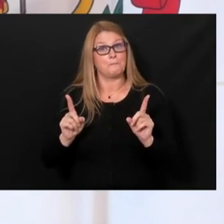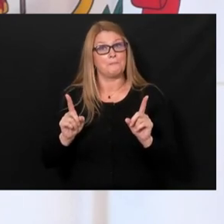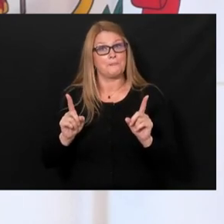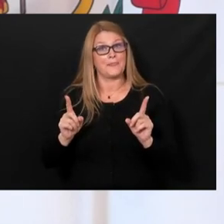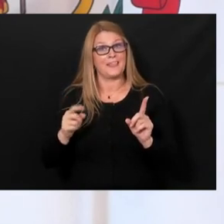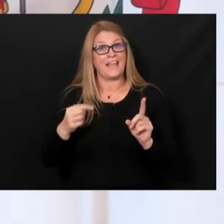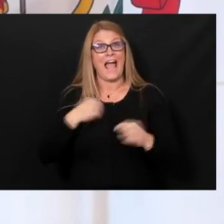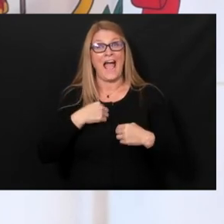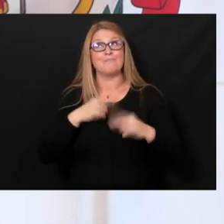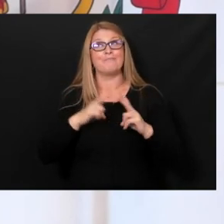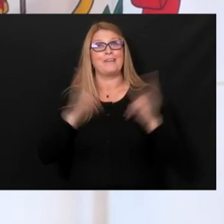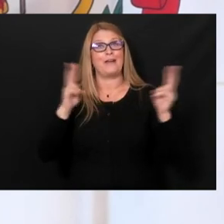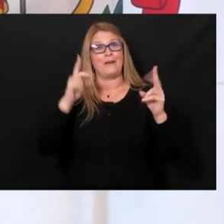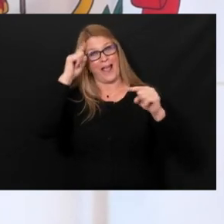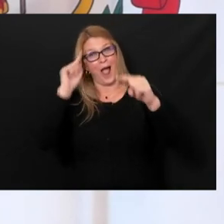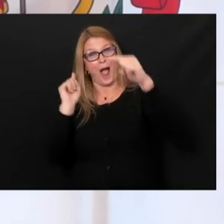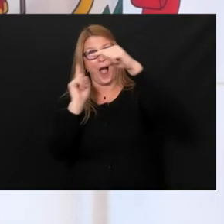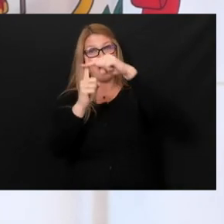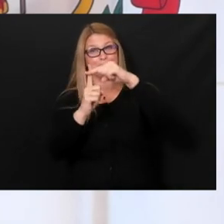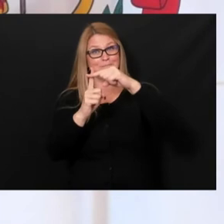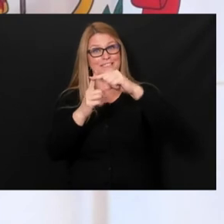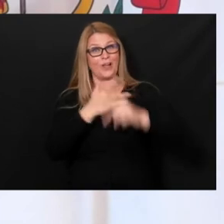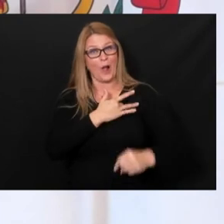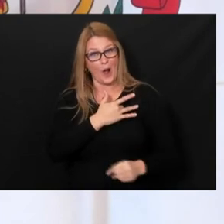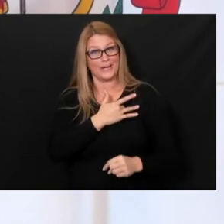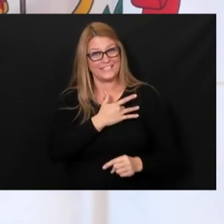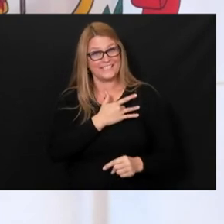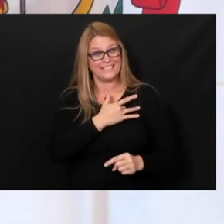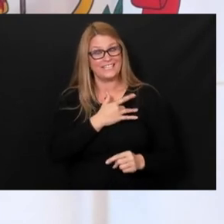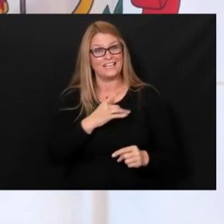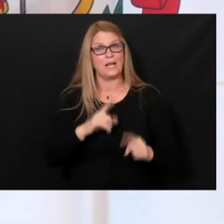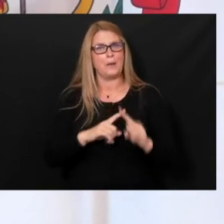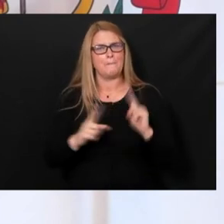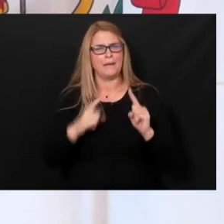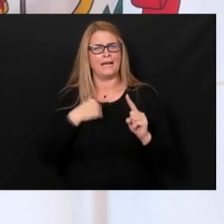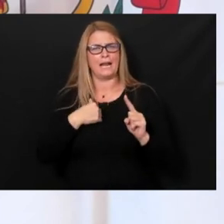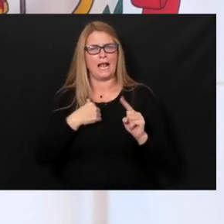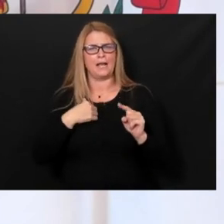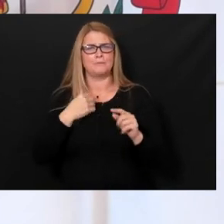I'm an optimist at heart, but I am really, really conservative in the way I think